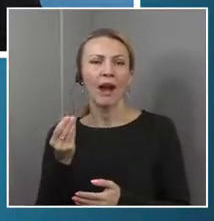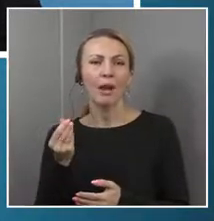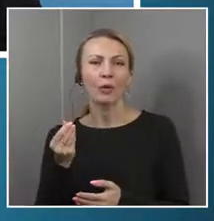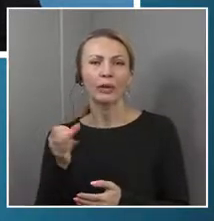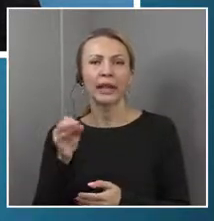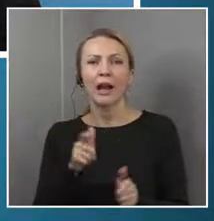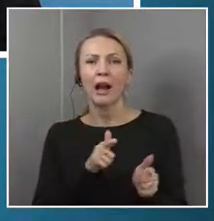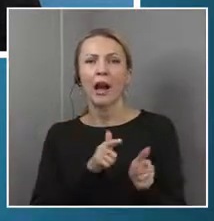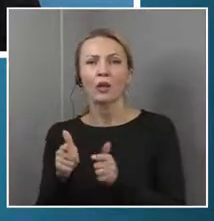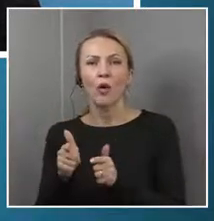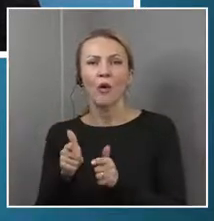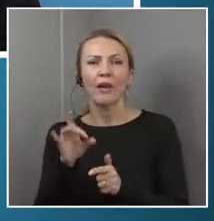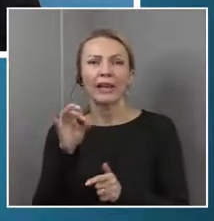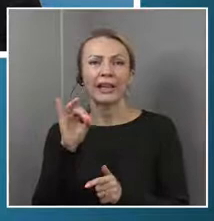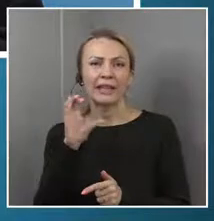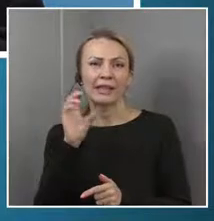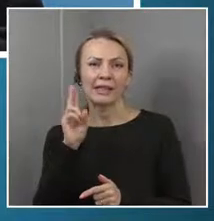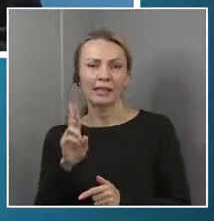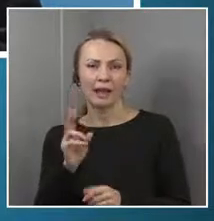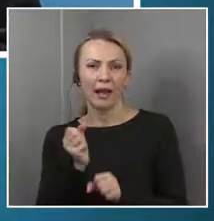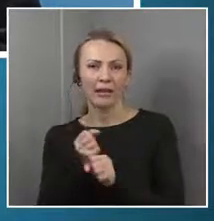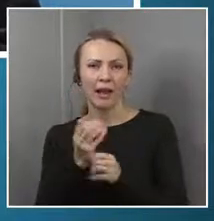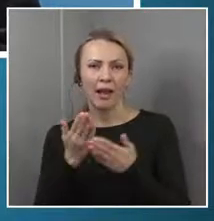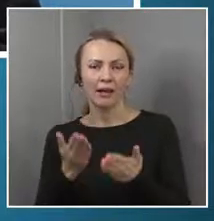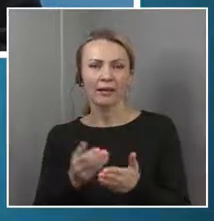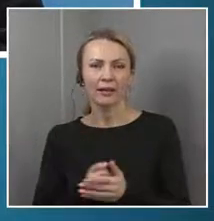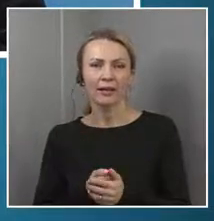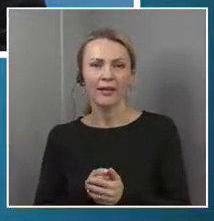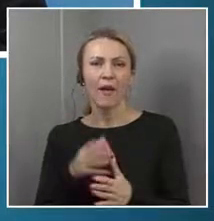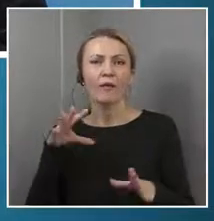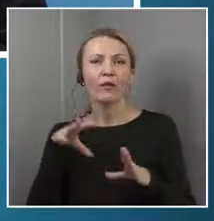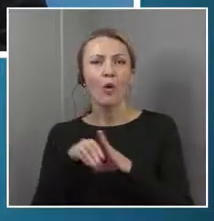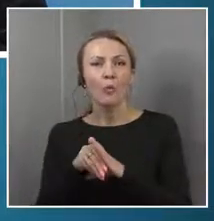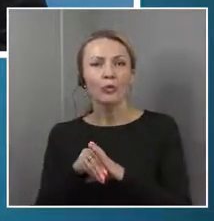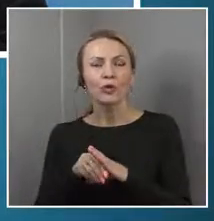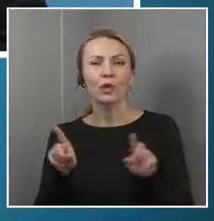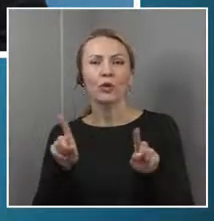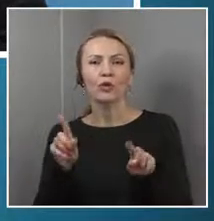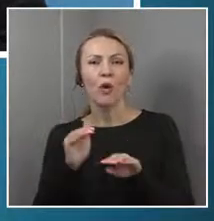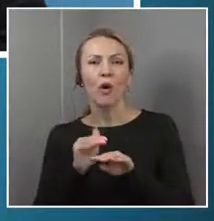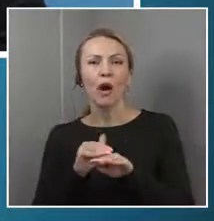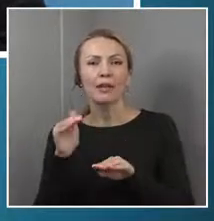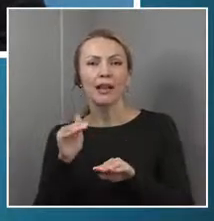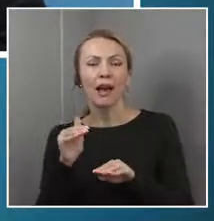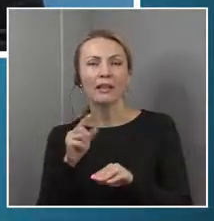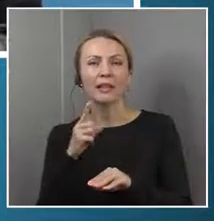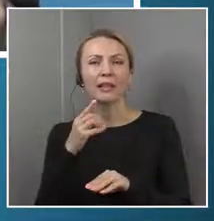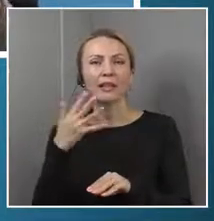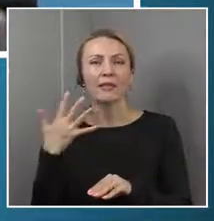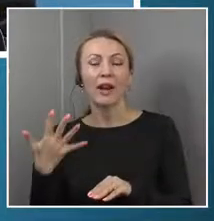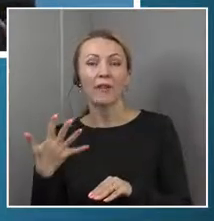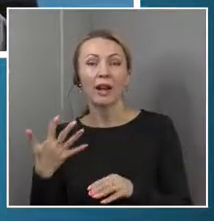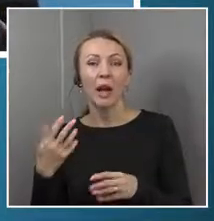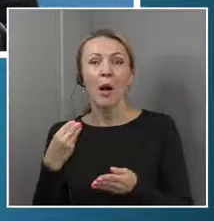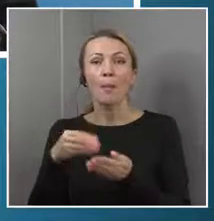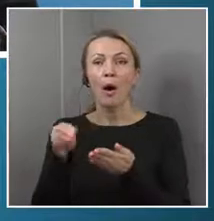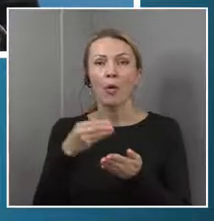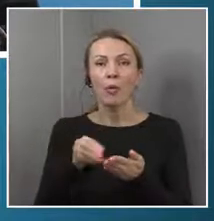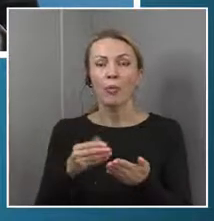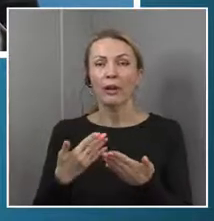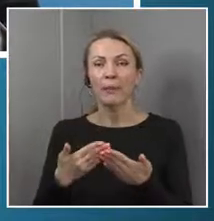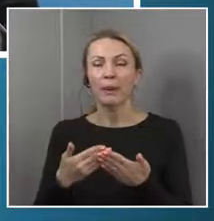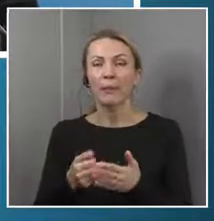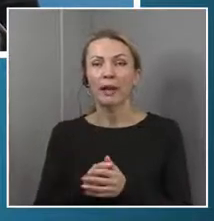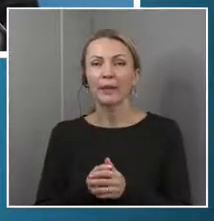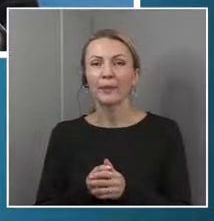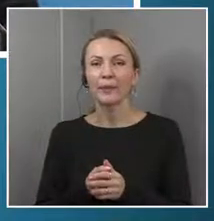areas of digital acquisitions. I was reading the other day that nowadays a lot of